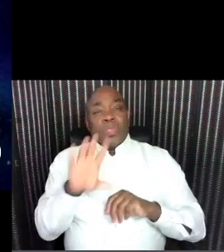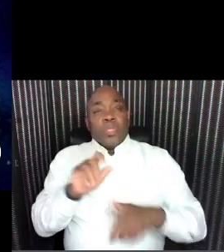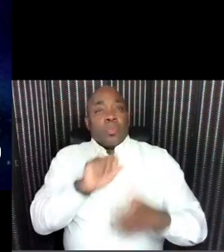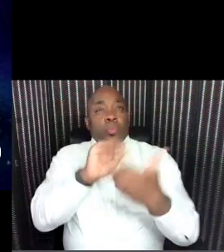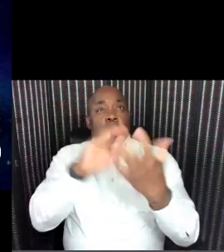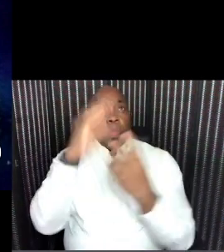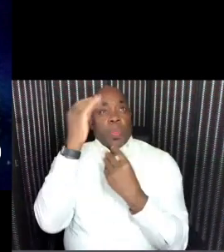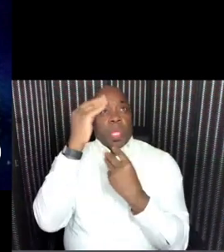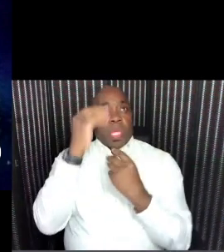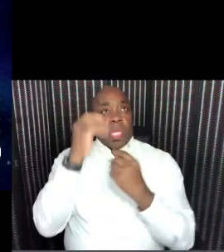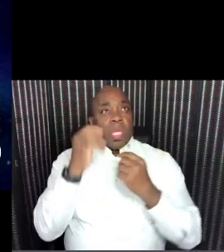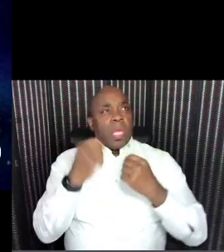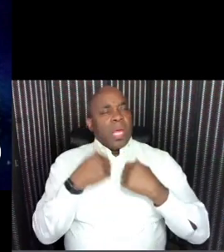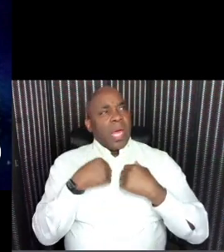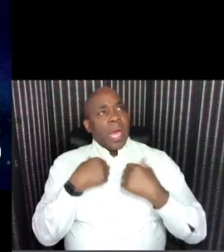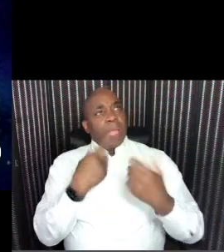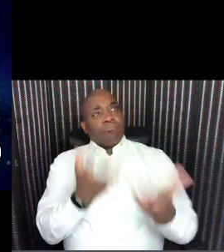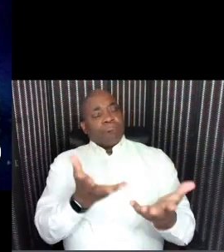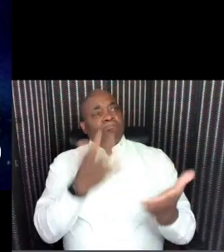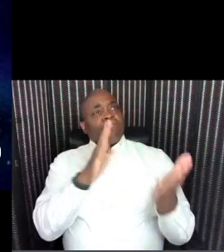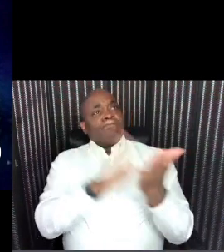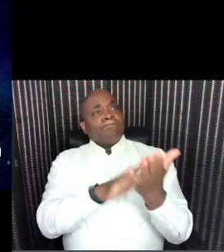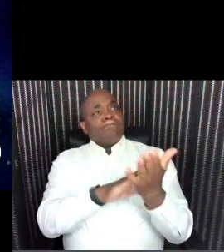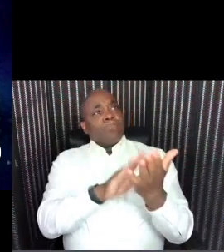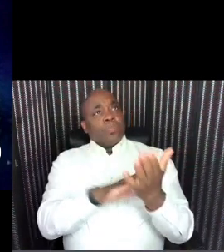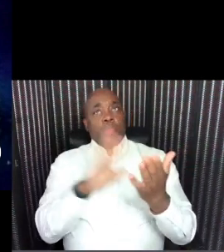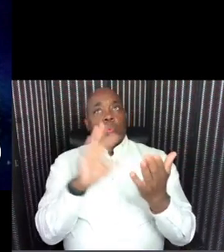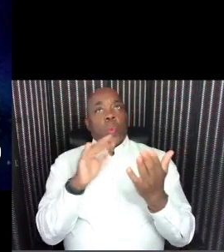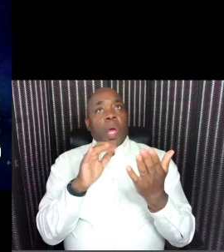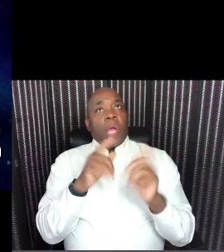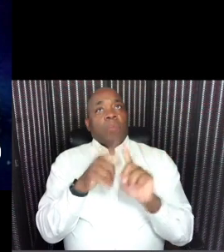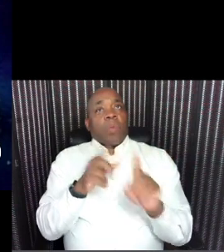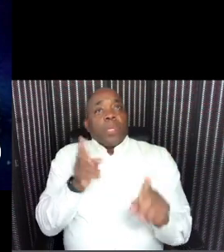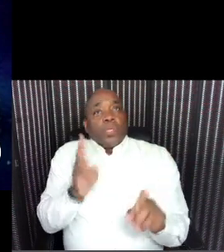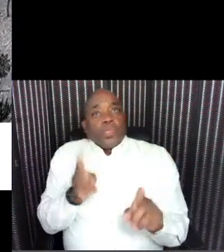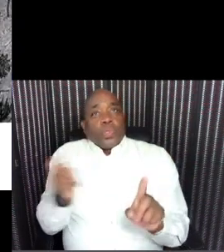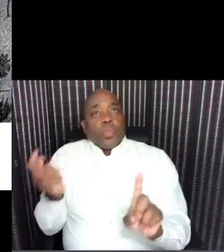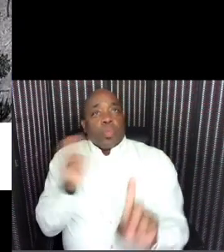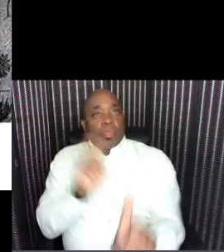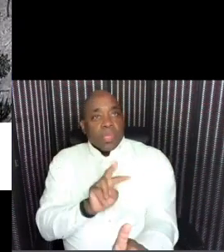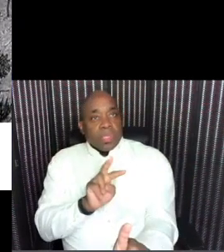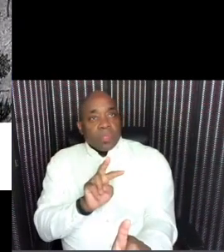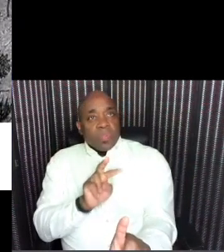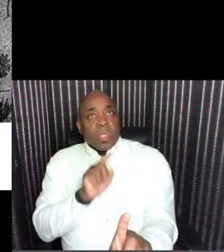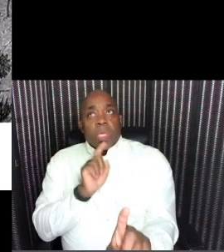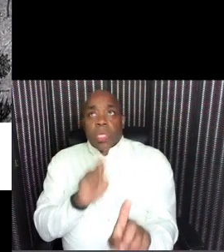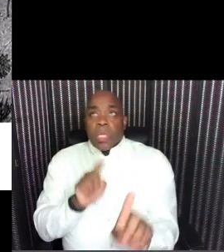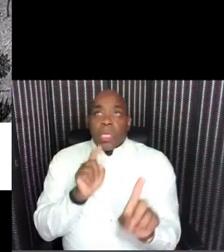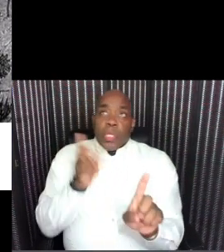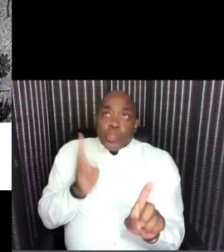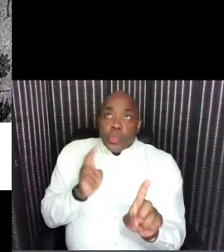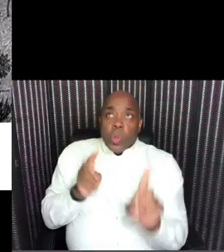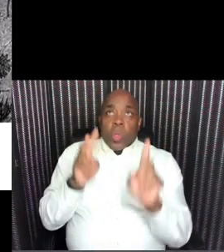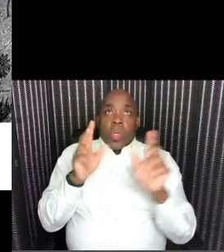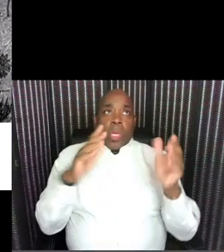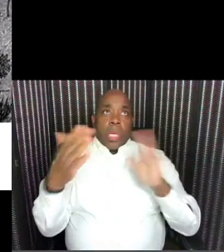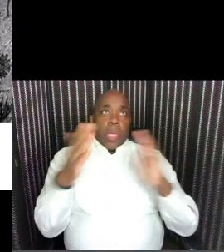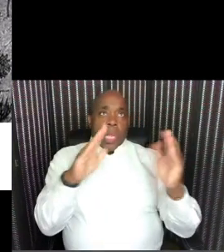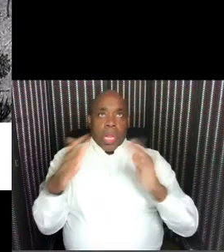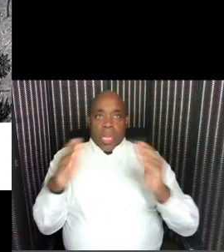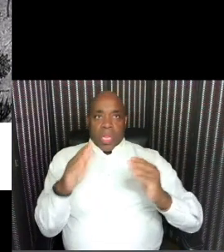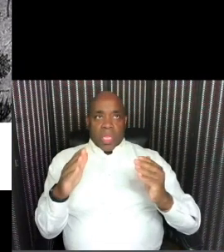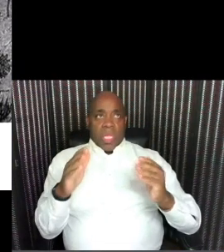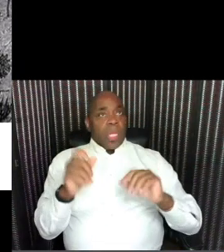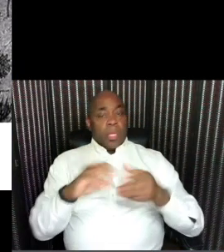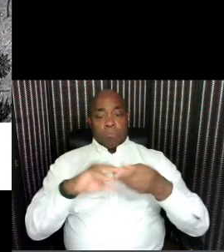give him credit for, because he did so through historical lens. He made a lot of historical analogies. He says that when you think about the experience of